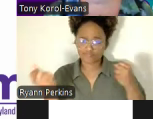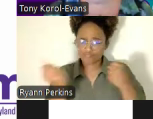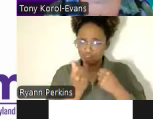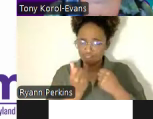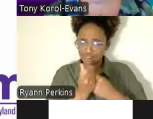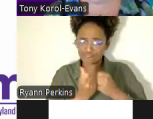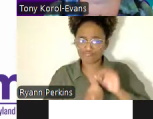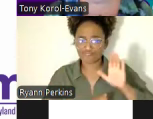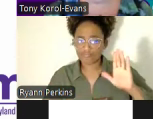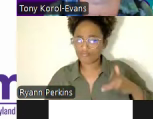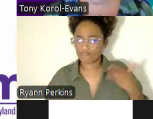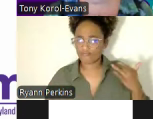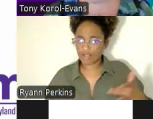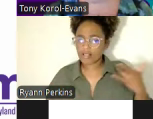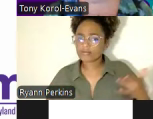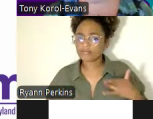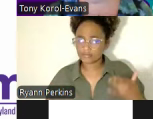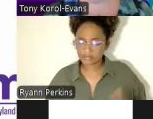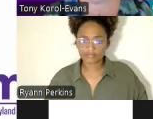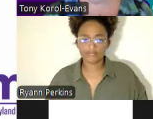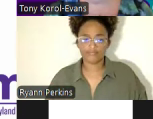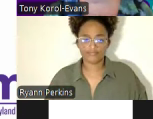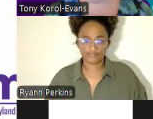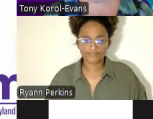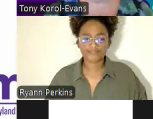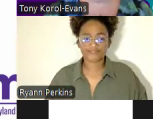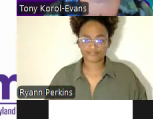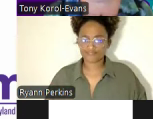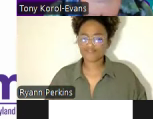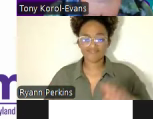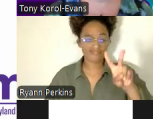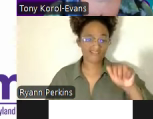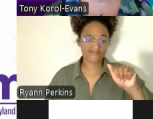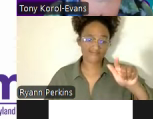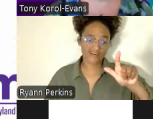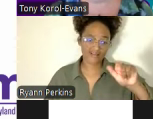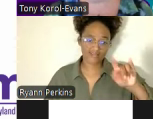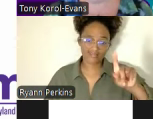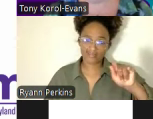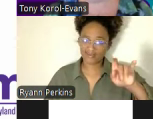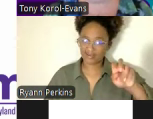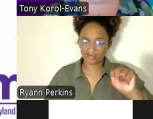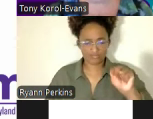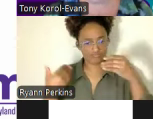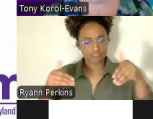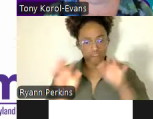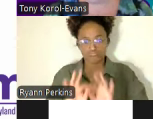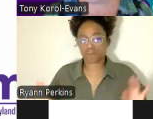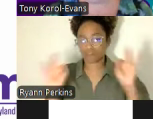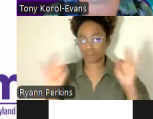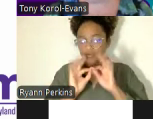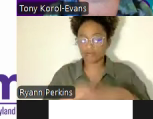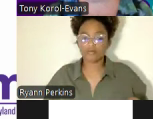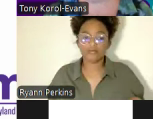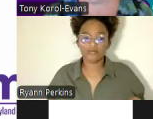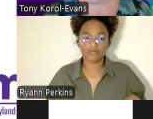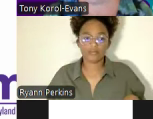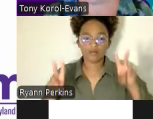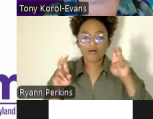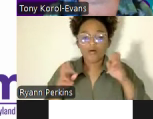I mean, felt very, that validation, warm handoff. We know that's best practices,